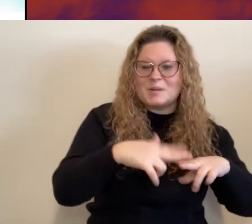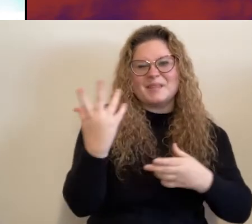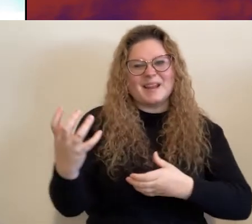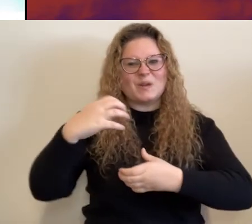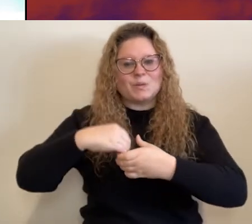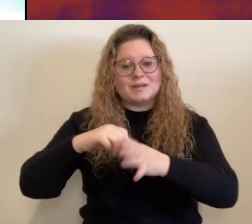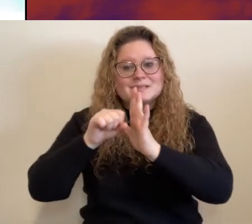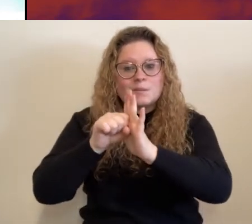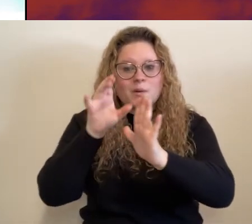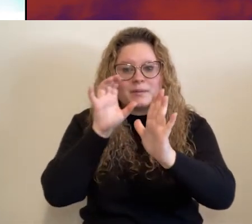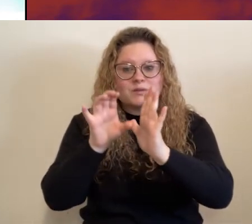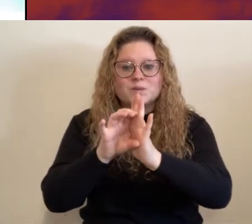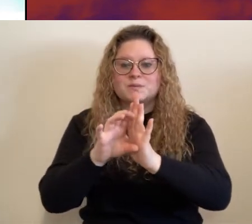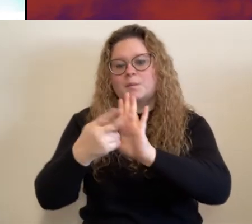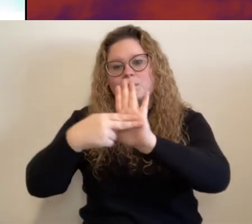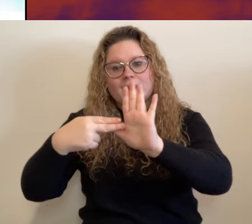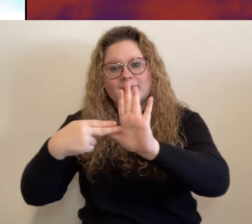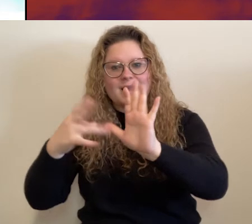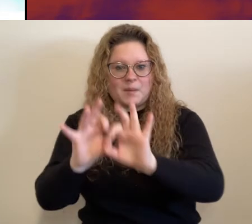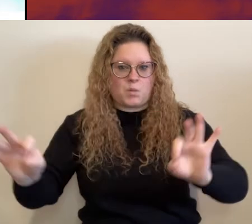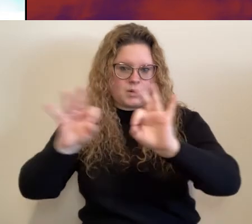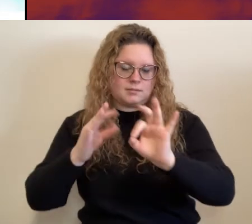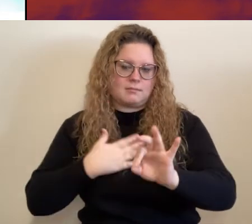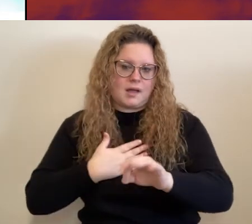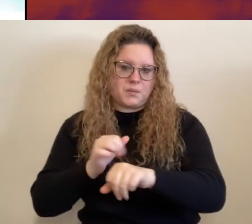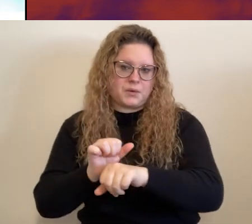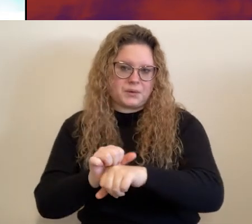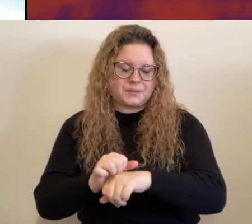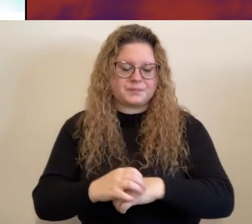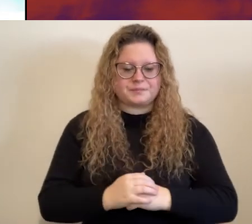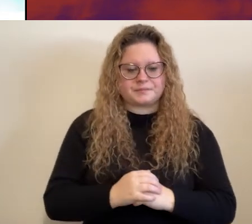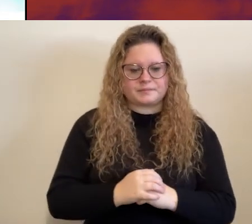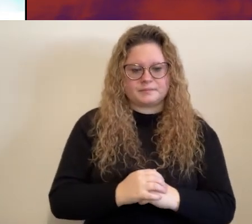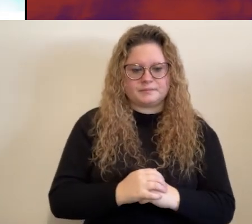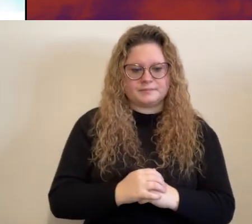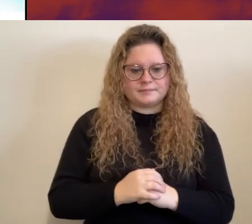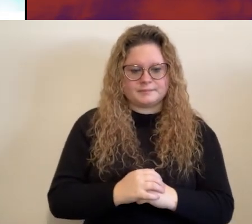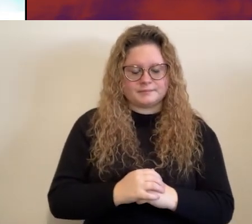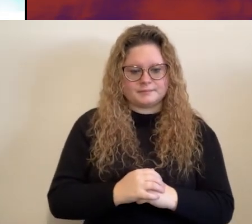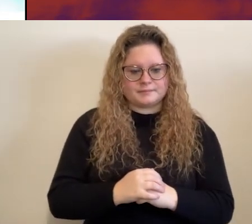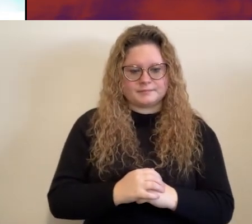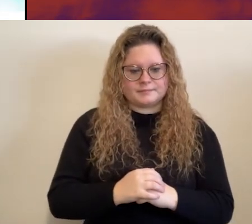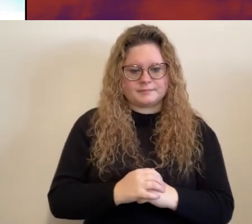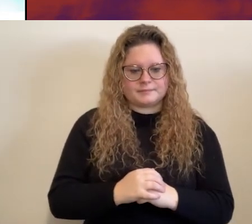the branding stuff and the importance of the work as well. So when you're trying to figure out what